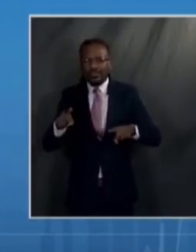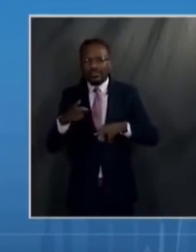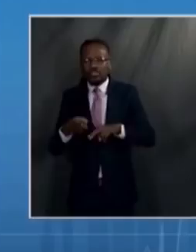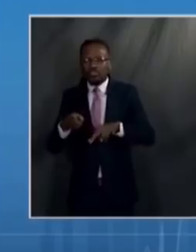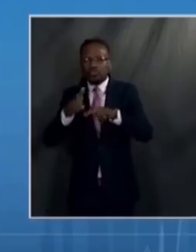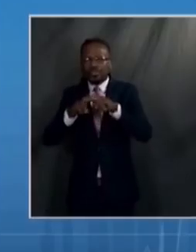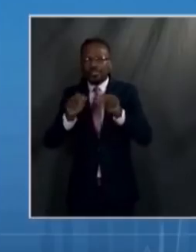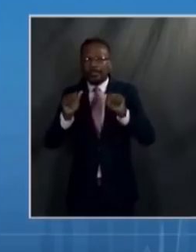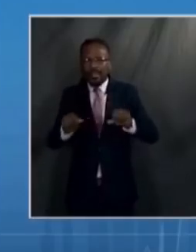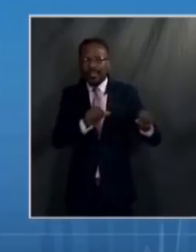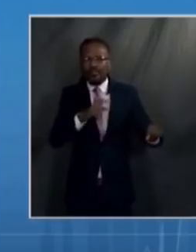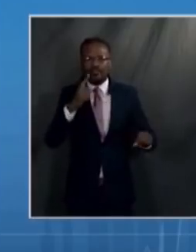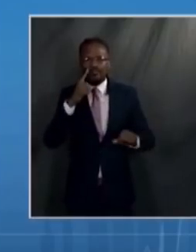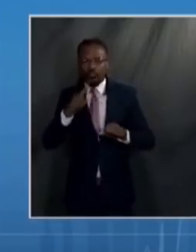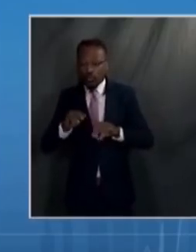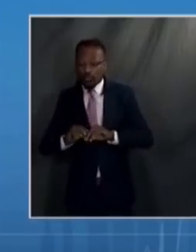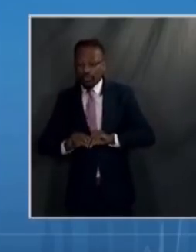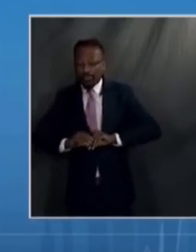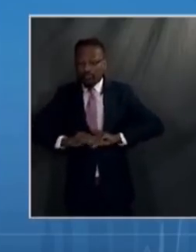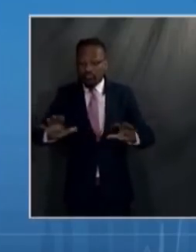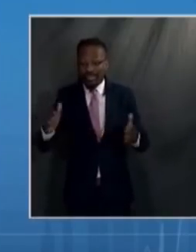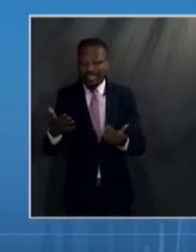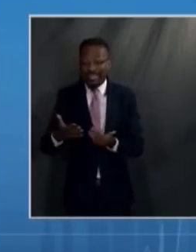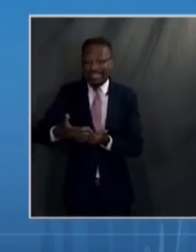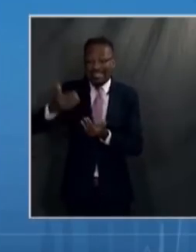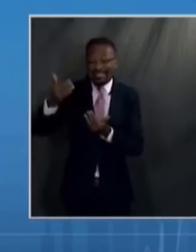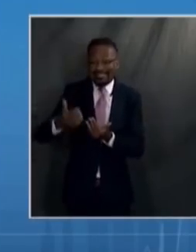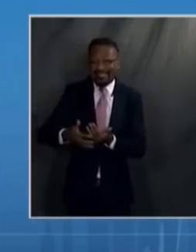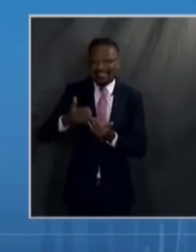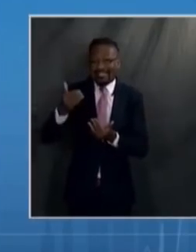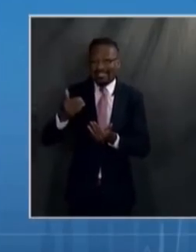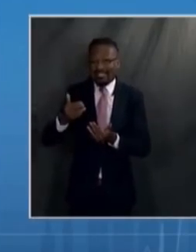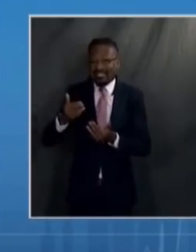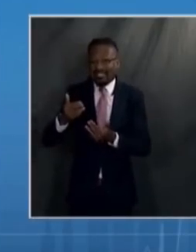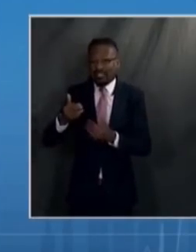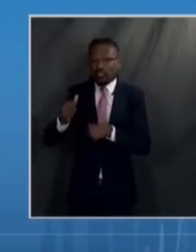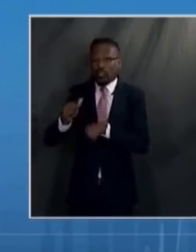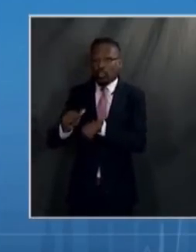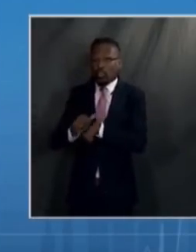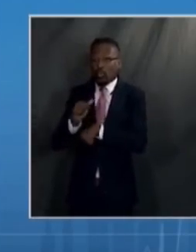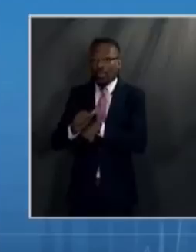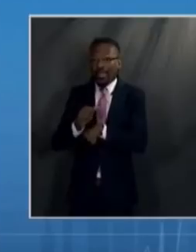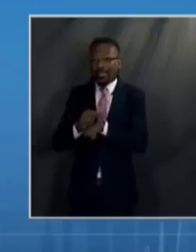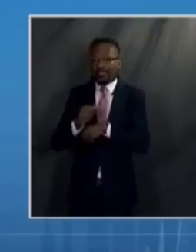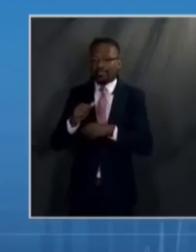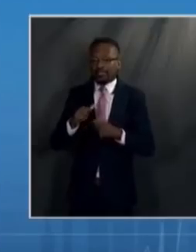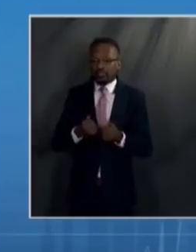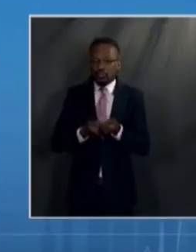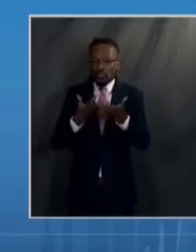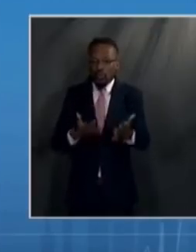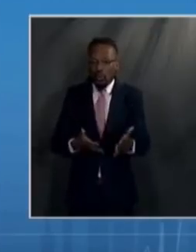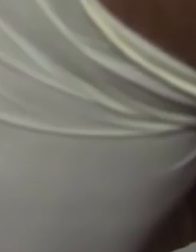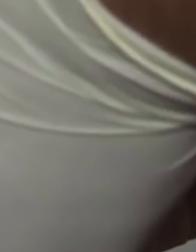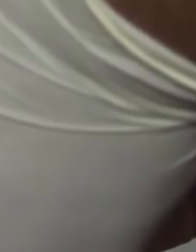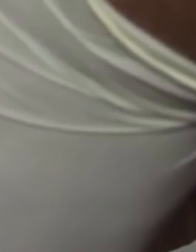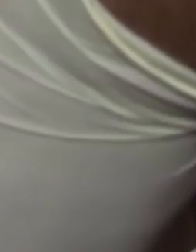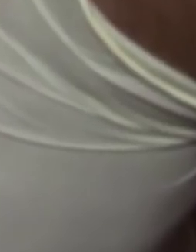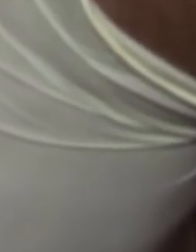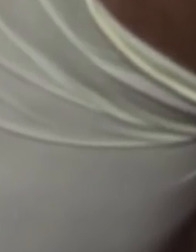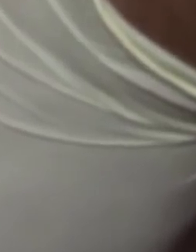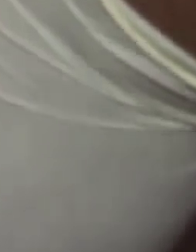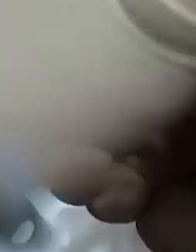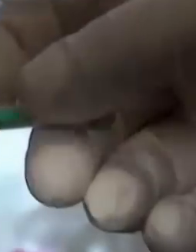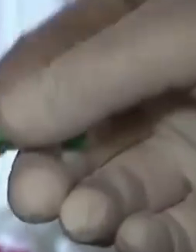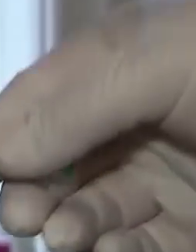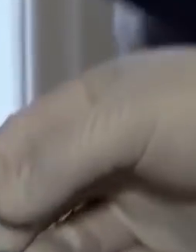transmissibility, that spread more easily, threatens to reverse these recent trends. As multiple new strains